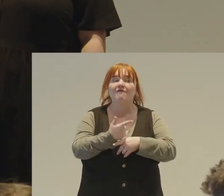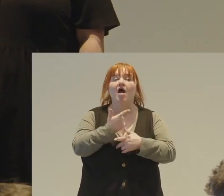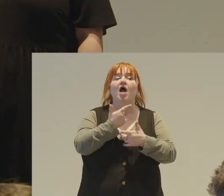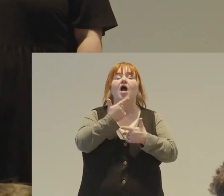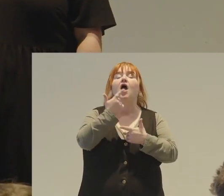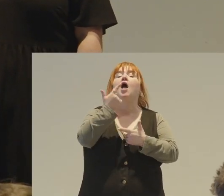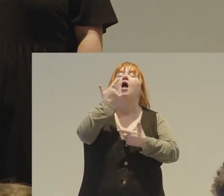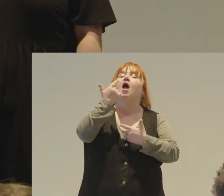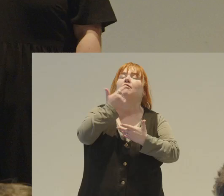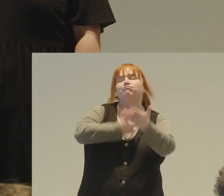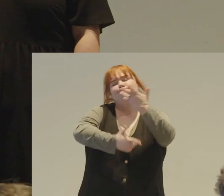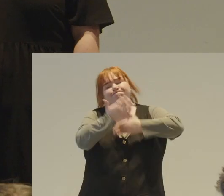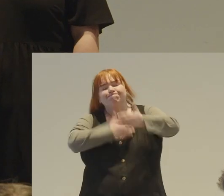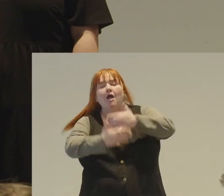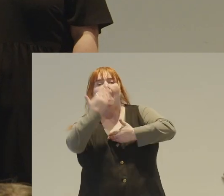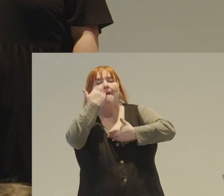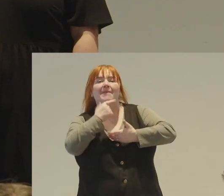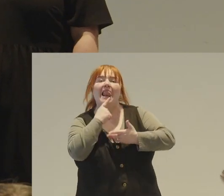publicly